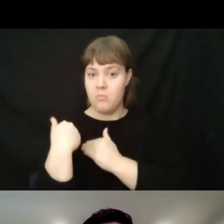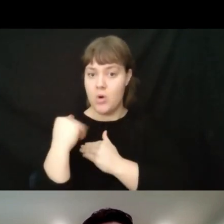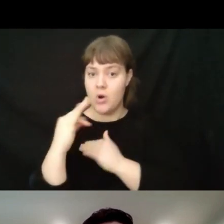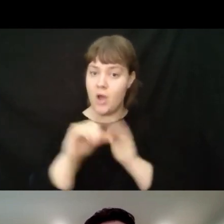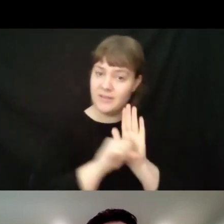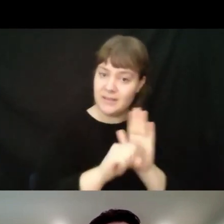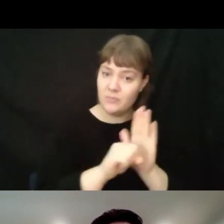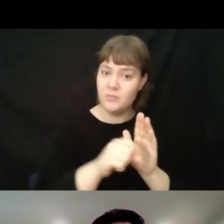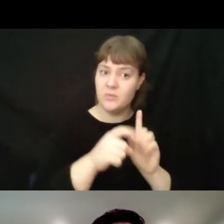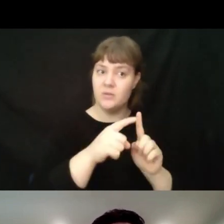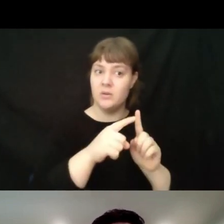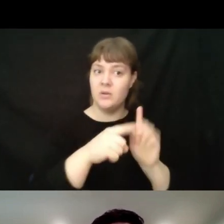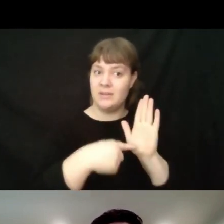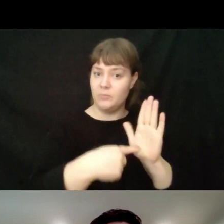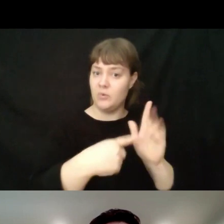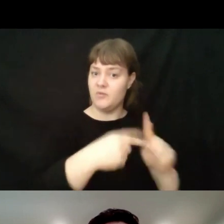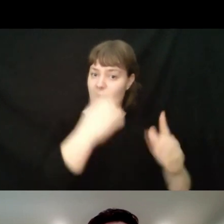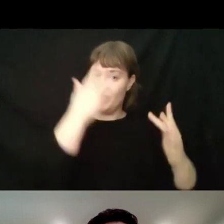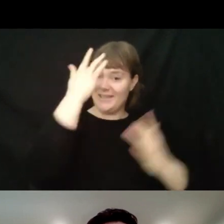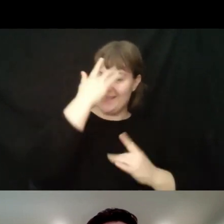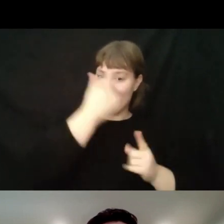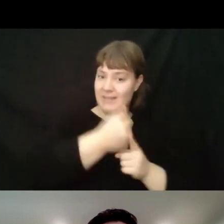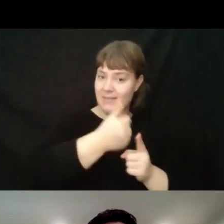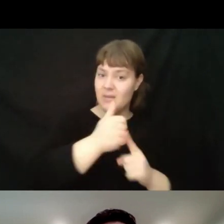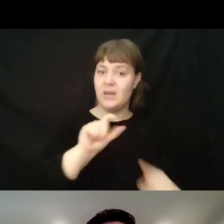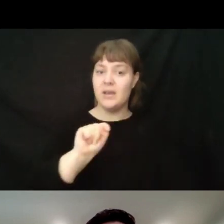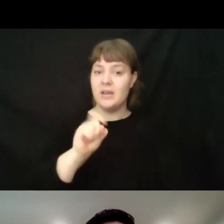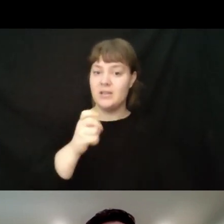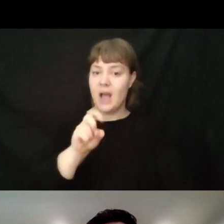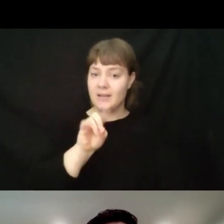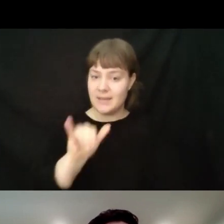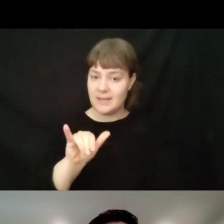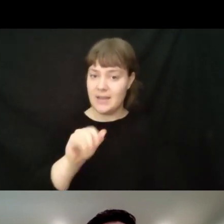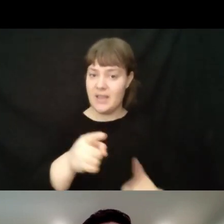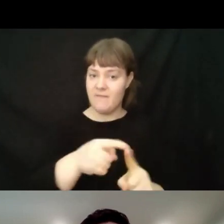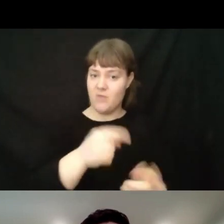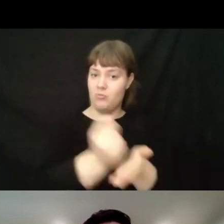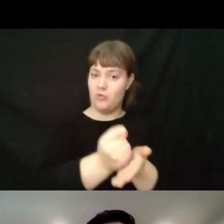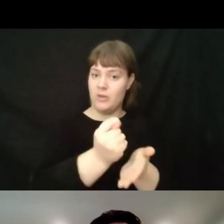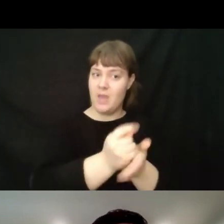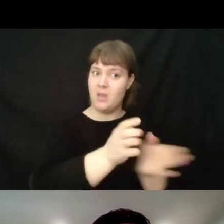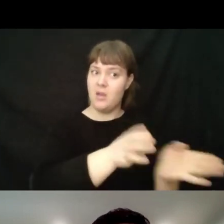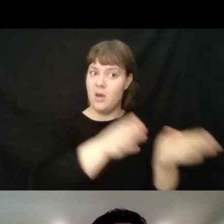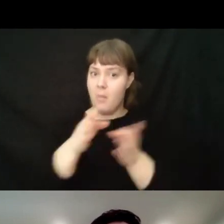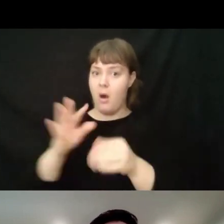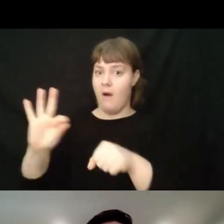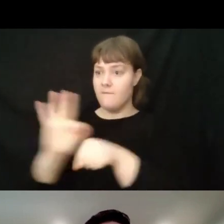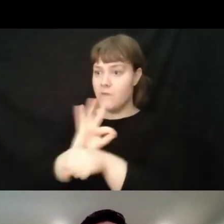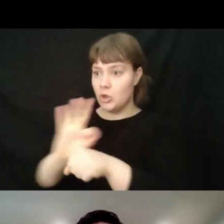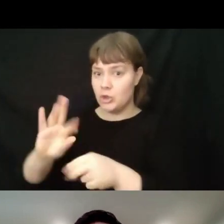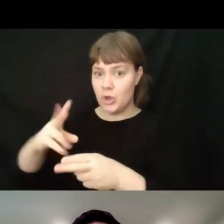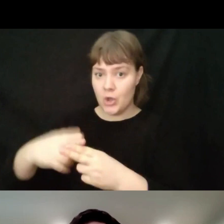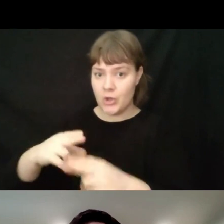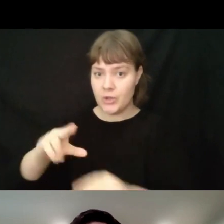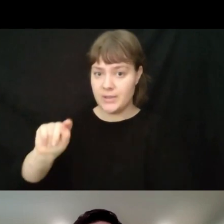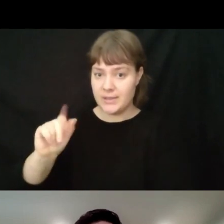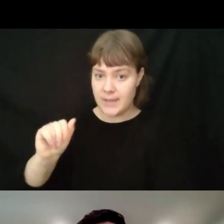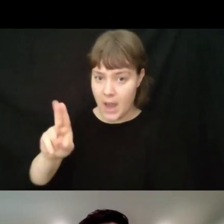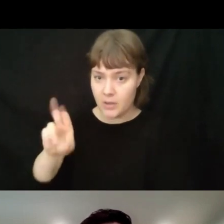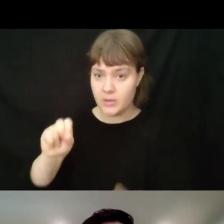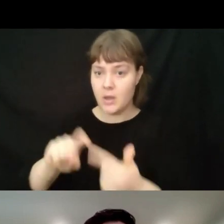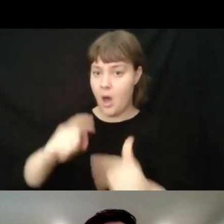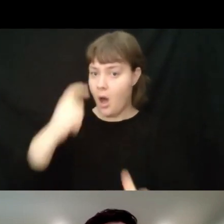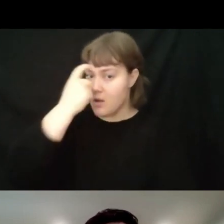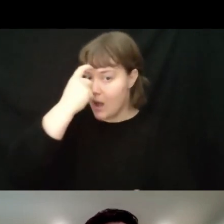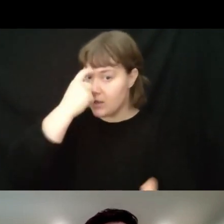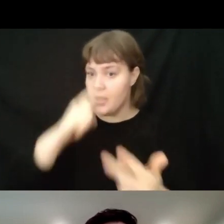from the disease and the toxicities of our treatments, but also looking at functional status, cognitive status, emotional